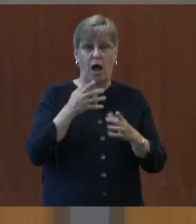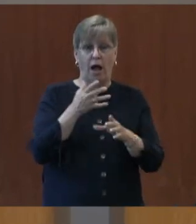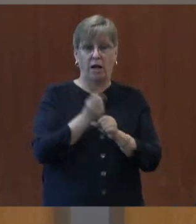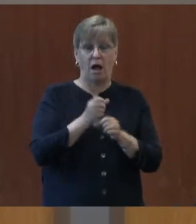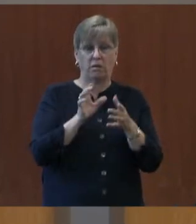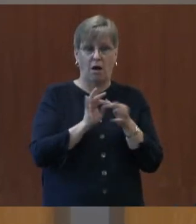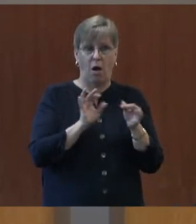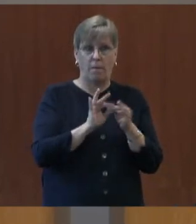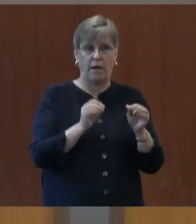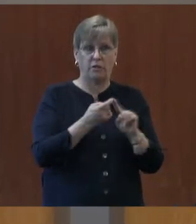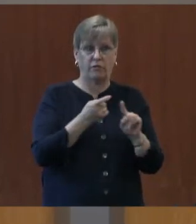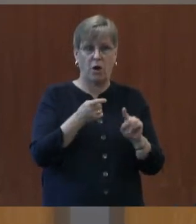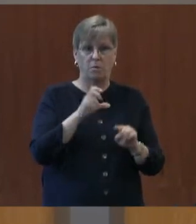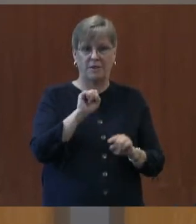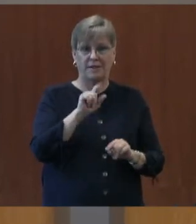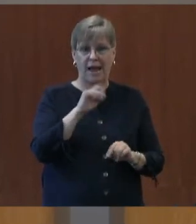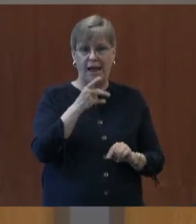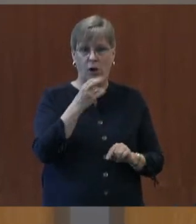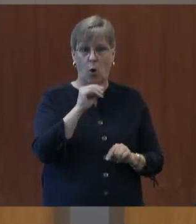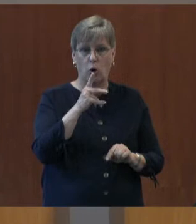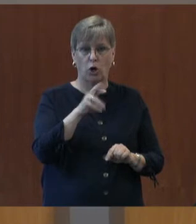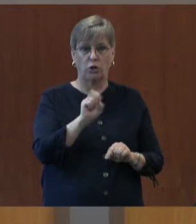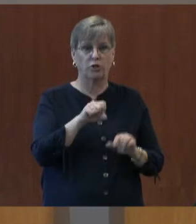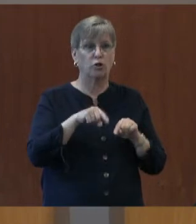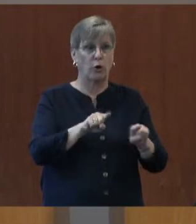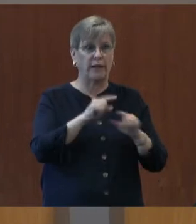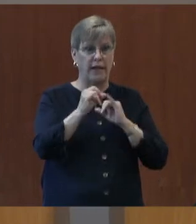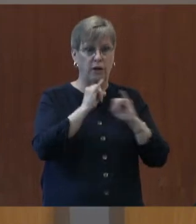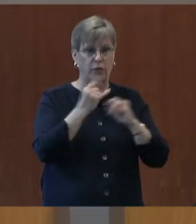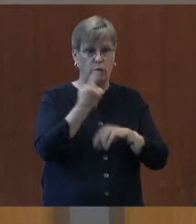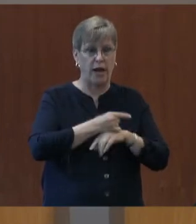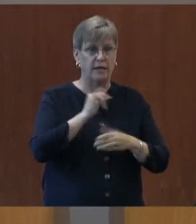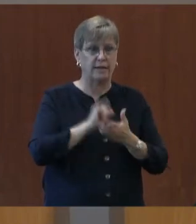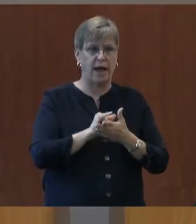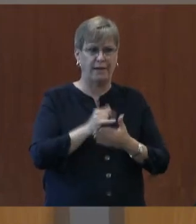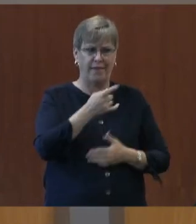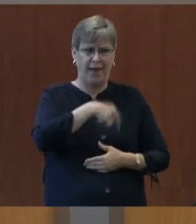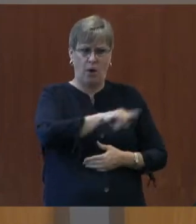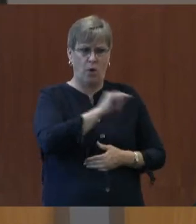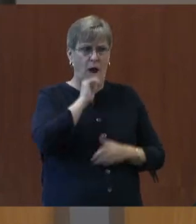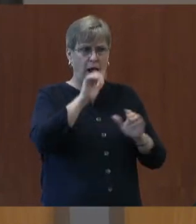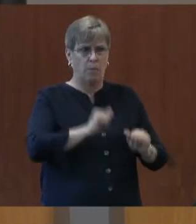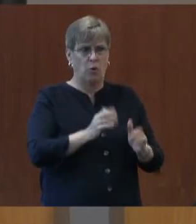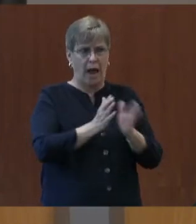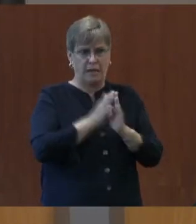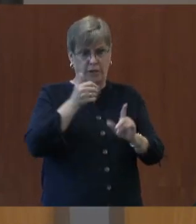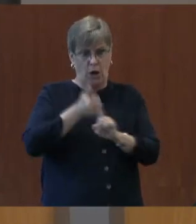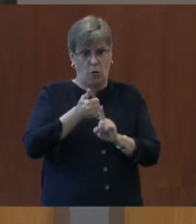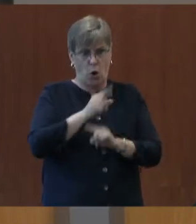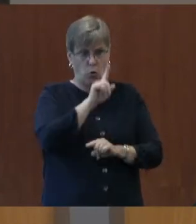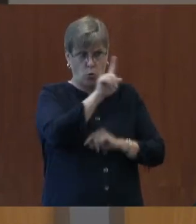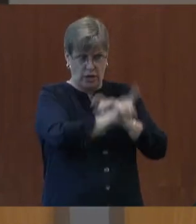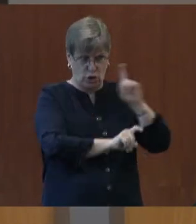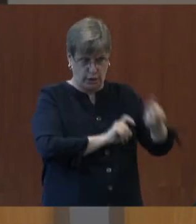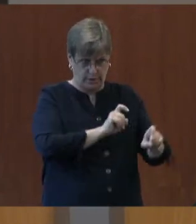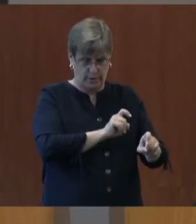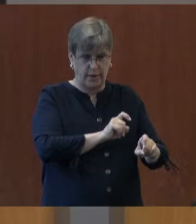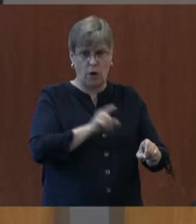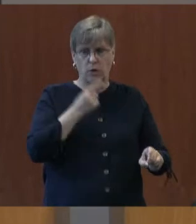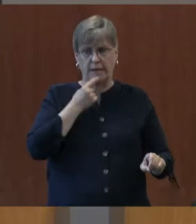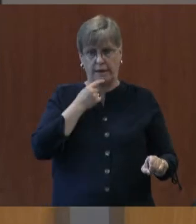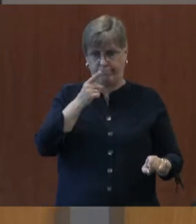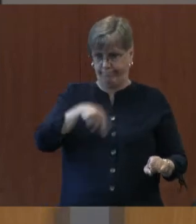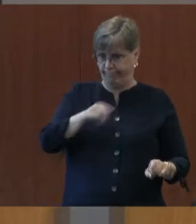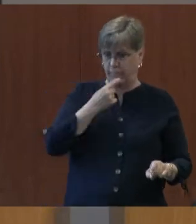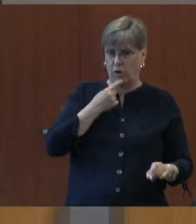couple of comments from stakeholders during the interview days that they weren't able to ask their own questions. They were told they had